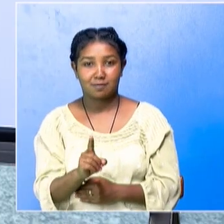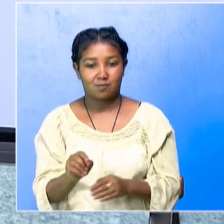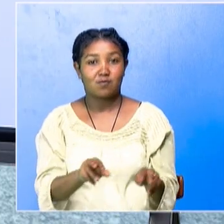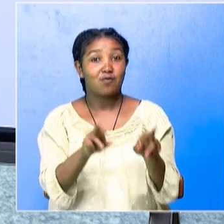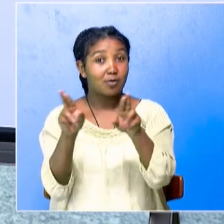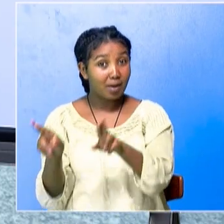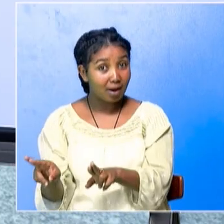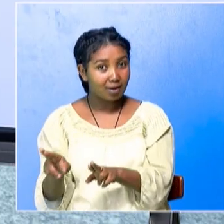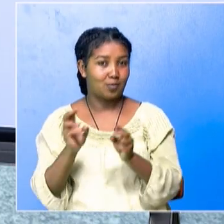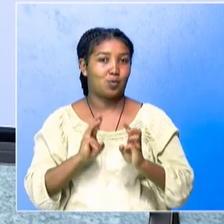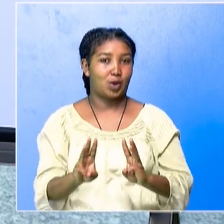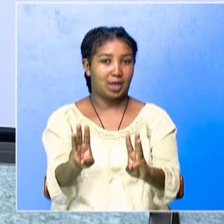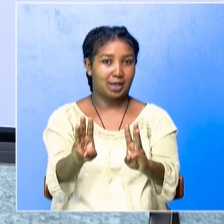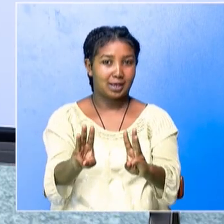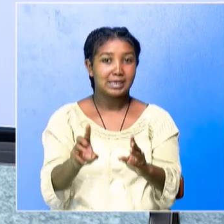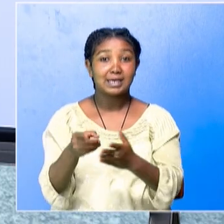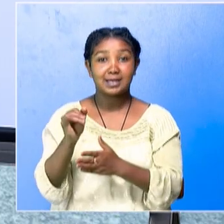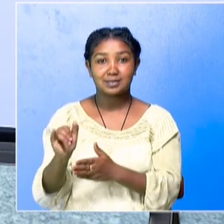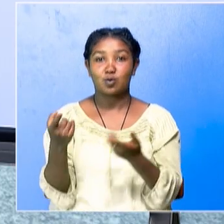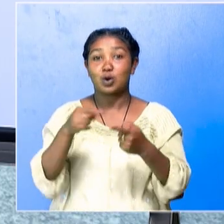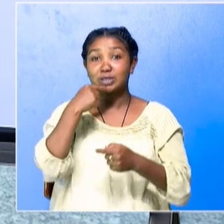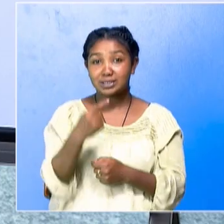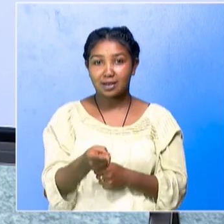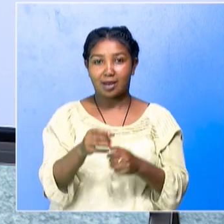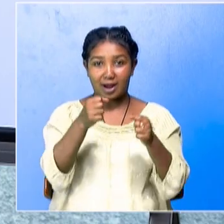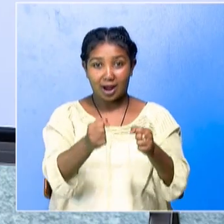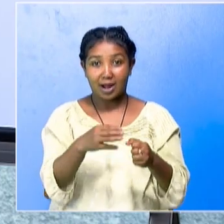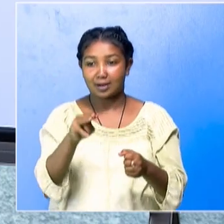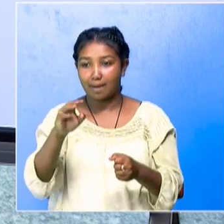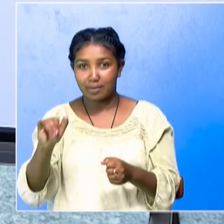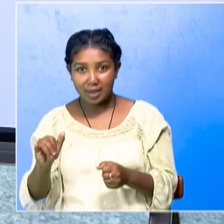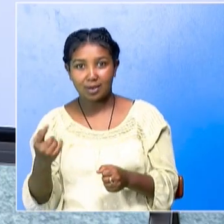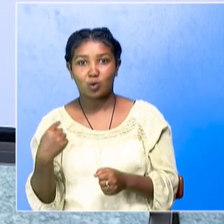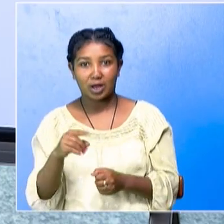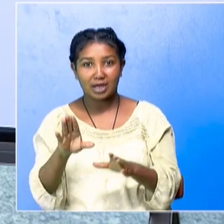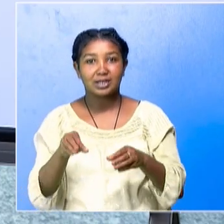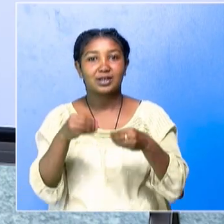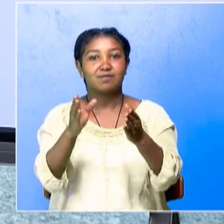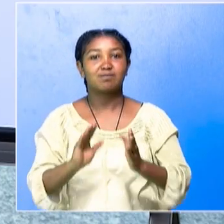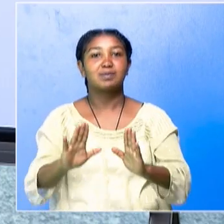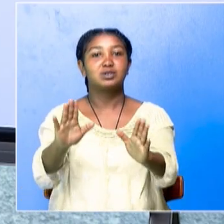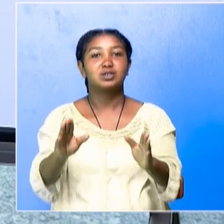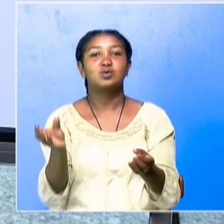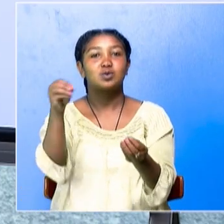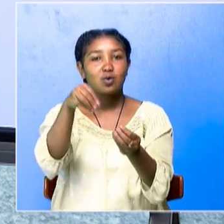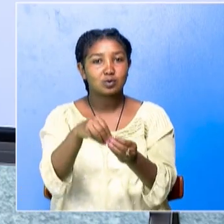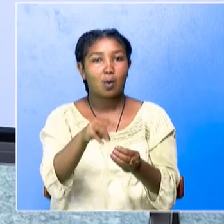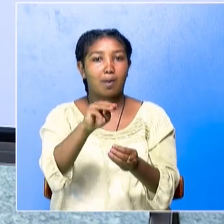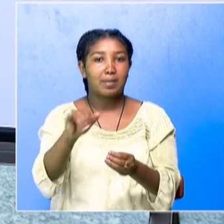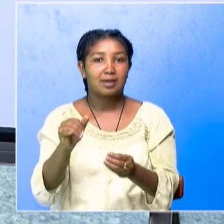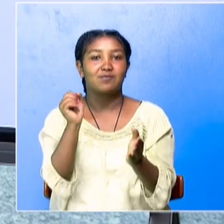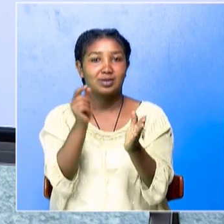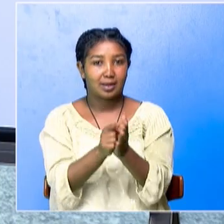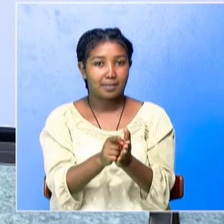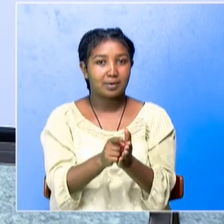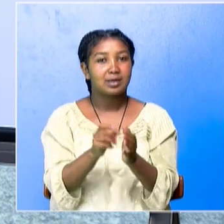formal way. Here is, when we said can and may, we can give permission with also may. For